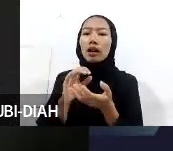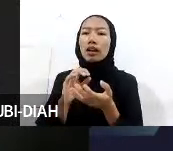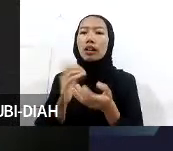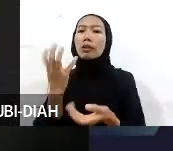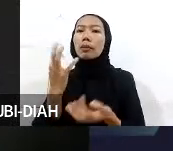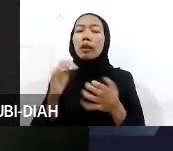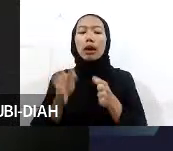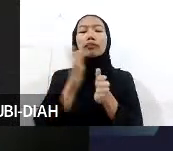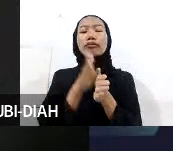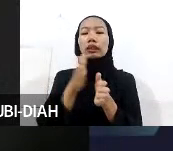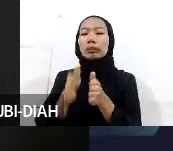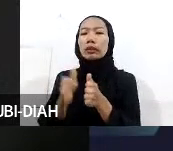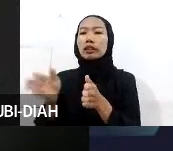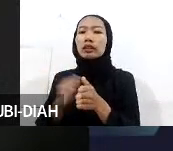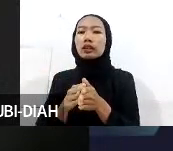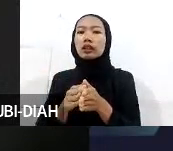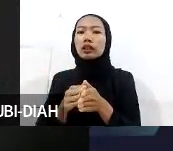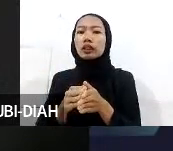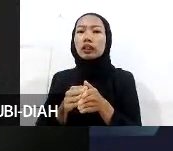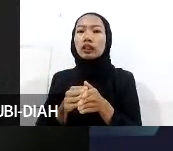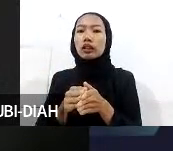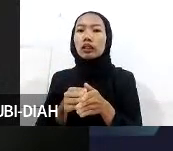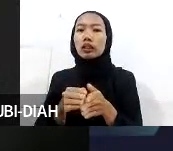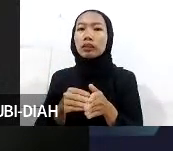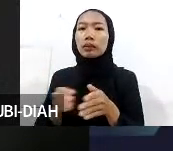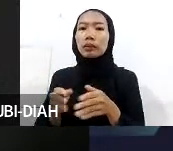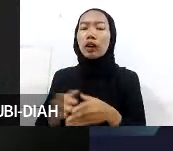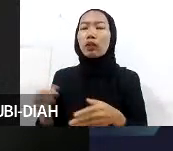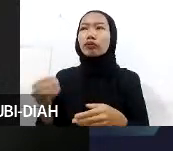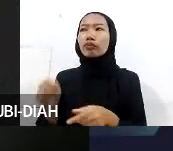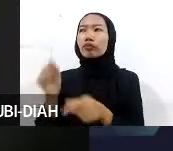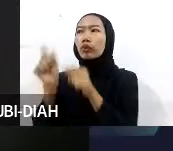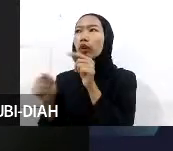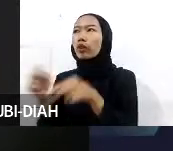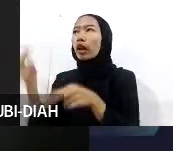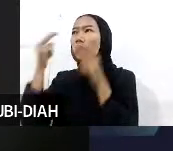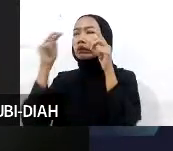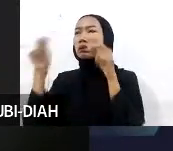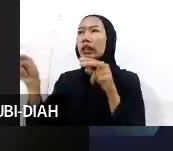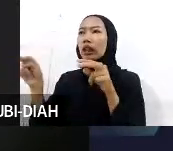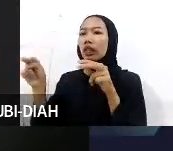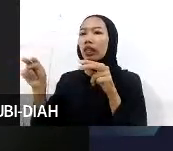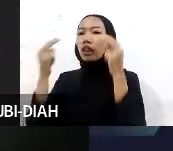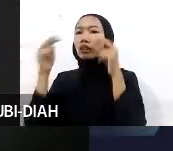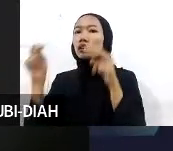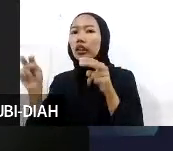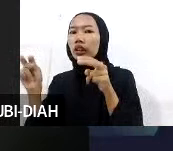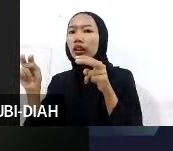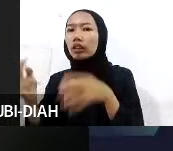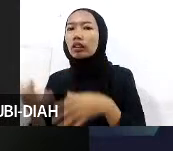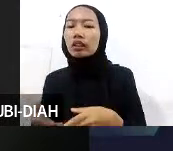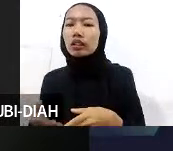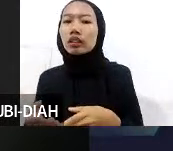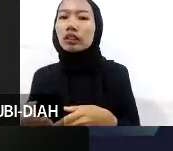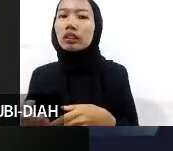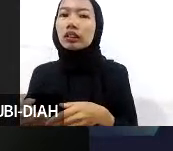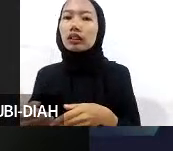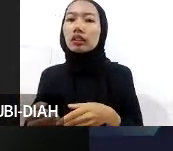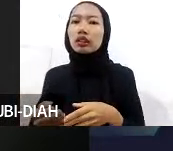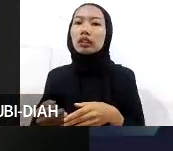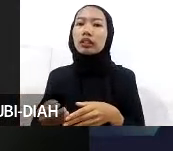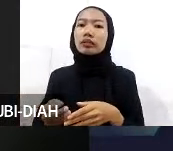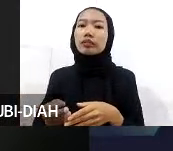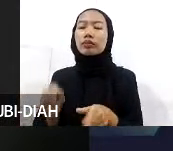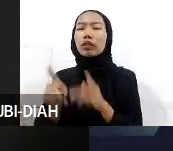stigma associated to it that I find quite ridiculous.